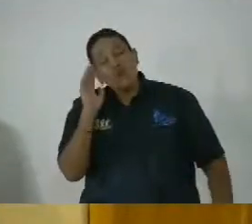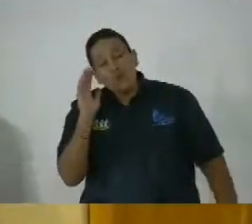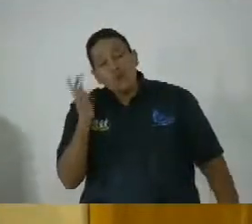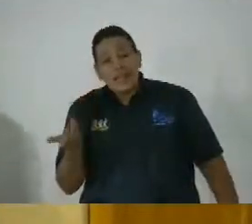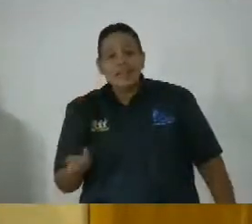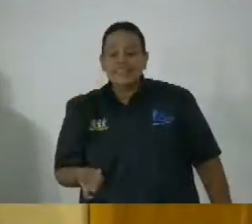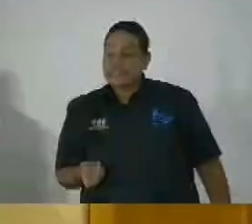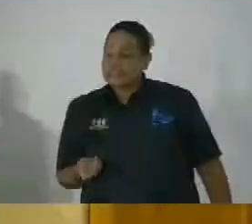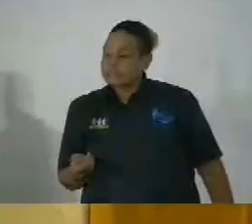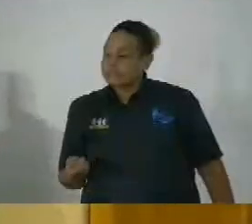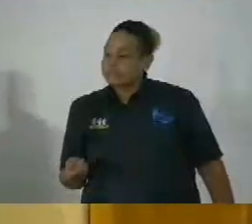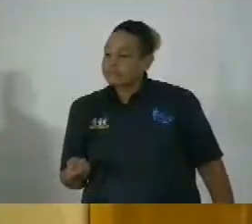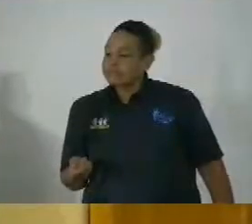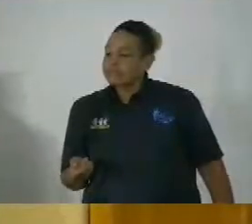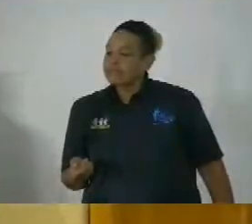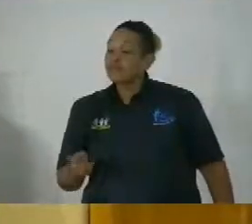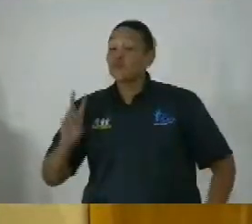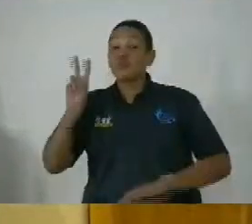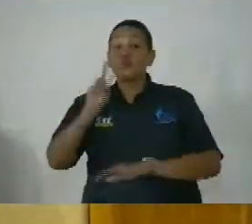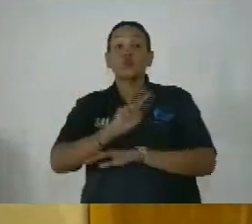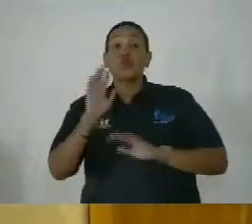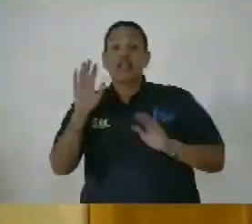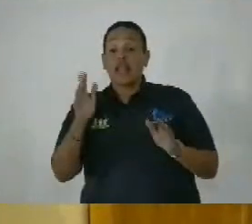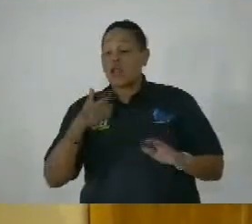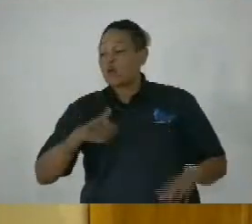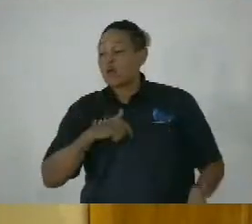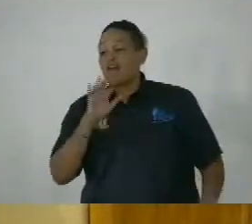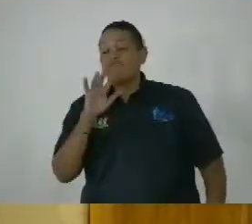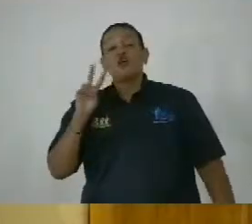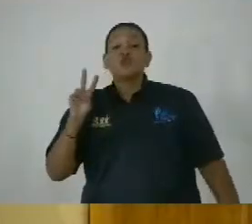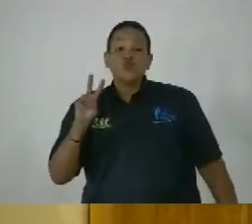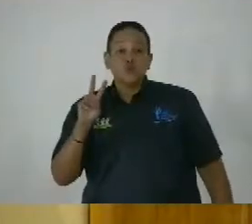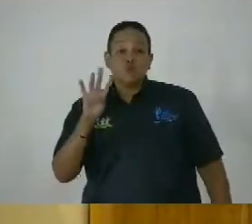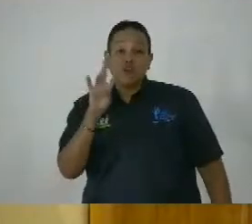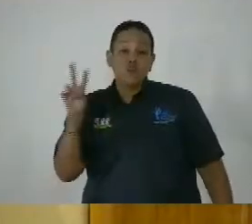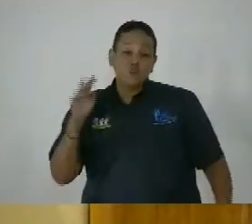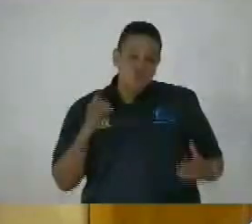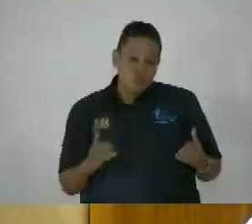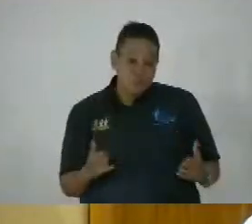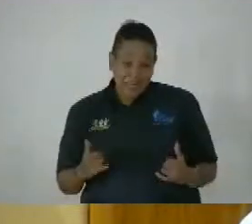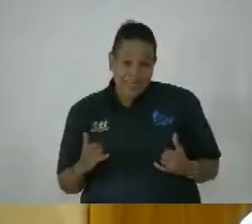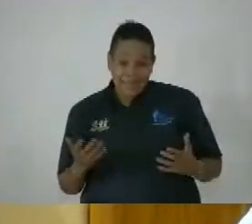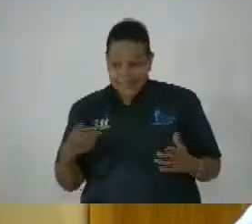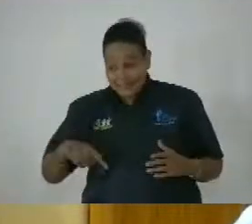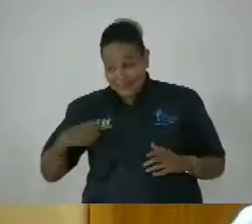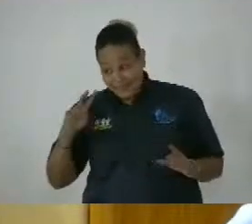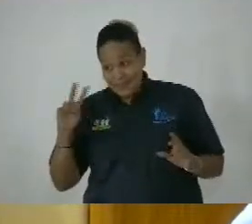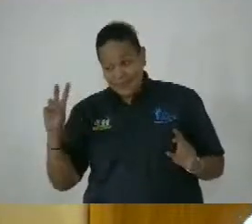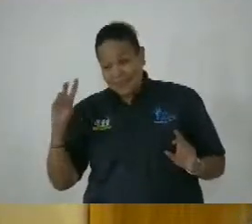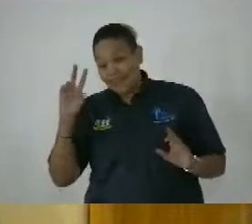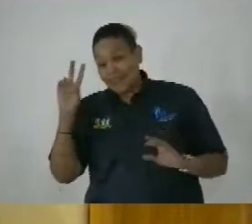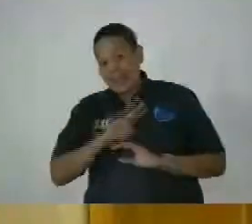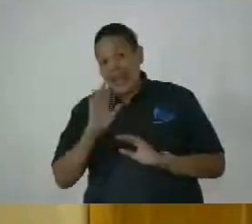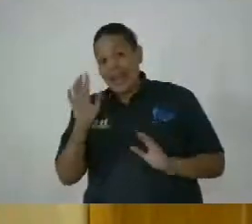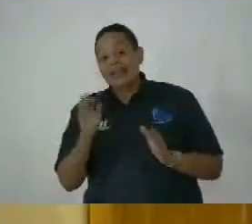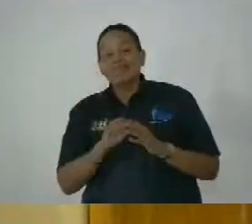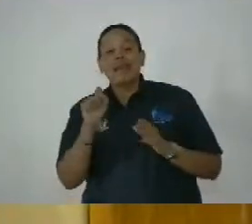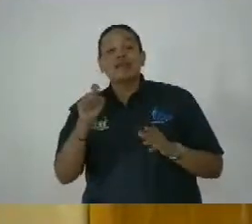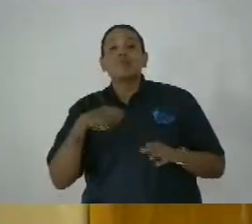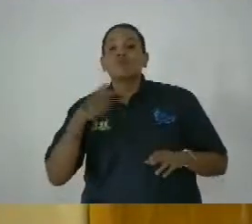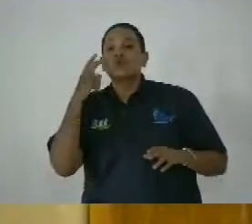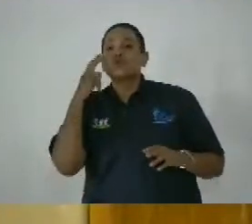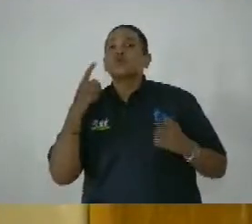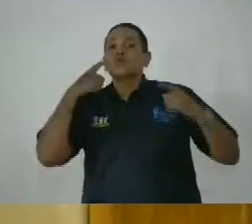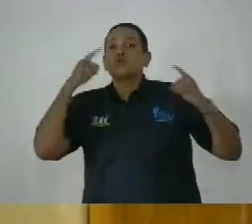Speaker. Today, with 2 days to go, we are 42. Right? So we're looking at 2 successive months